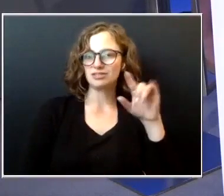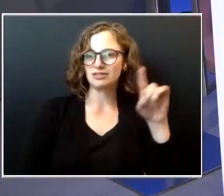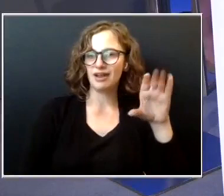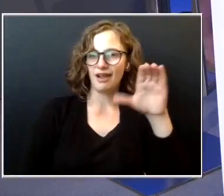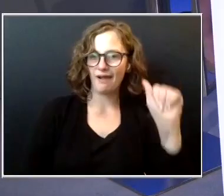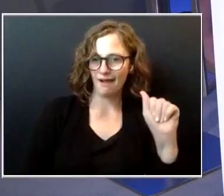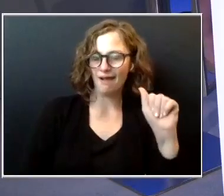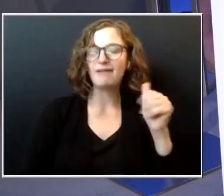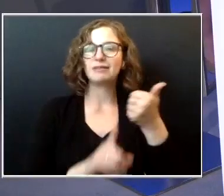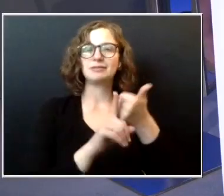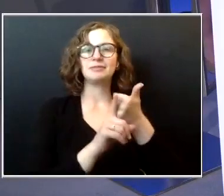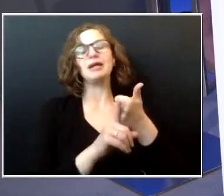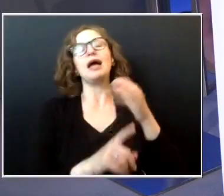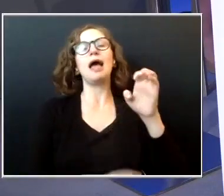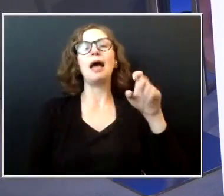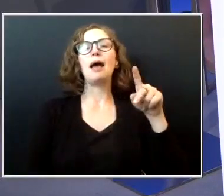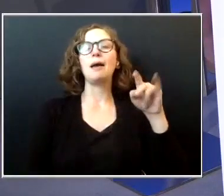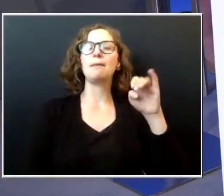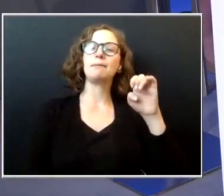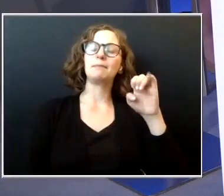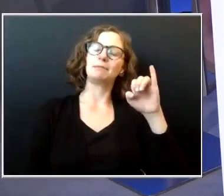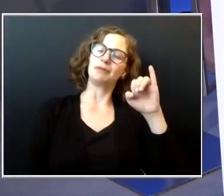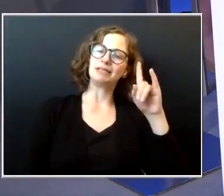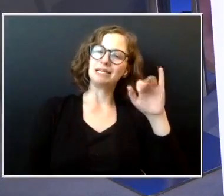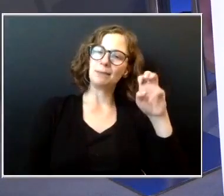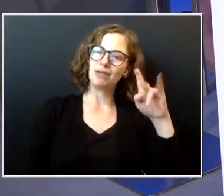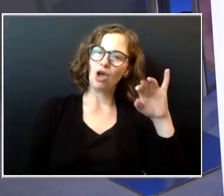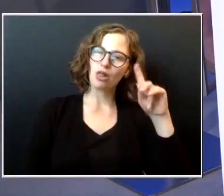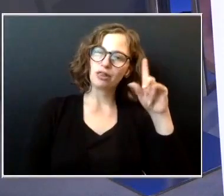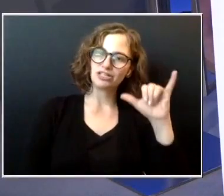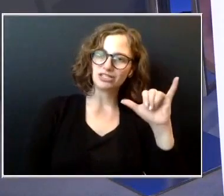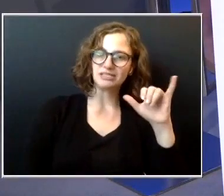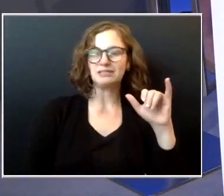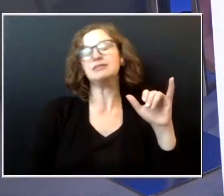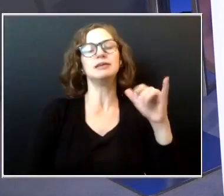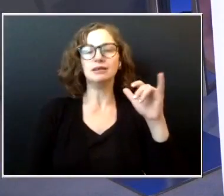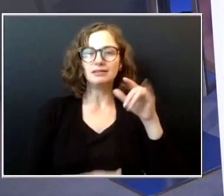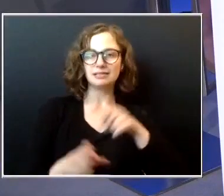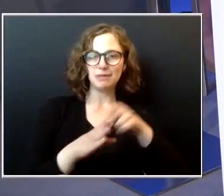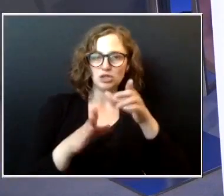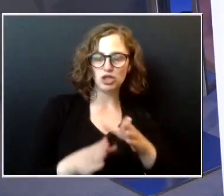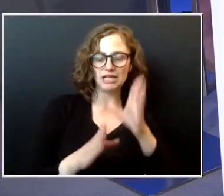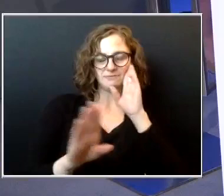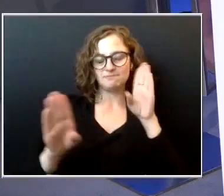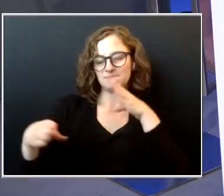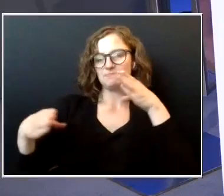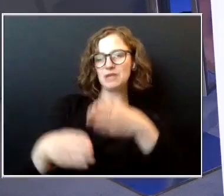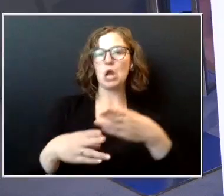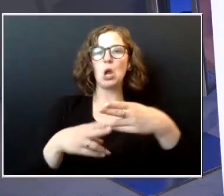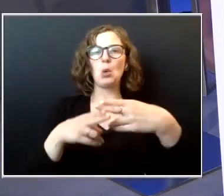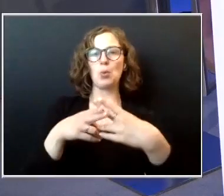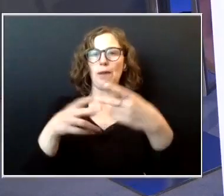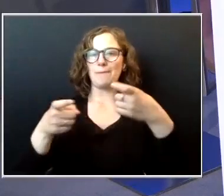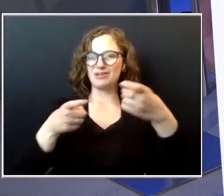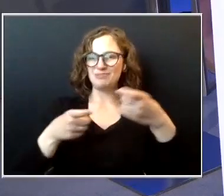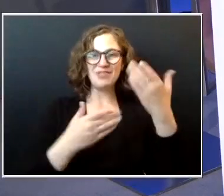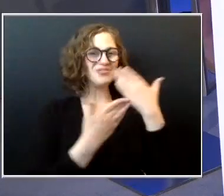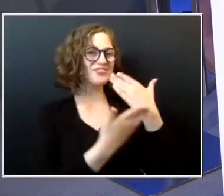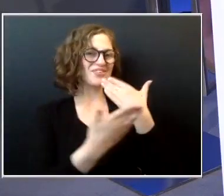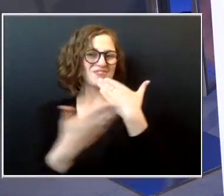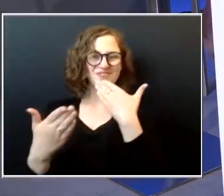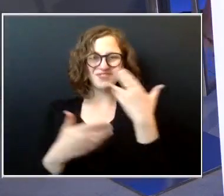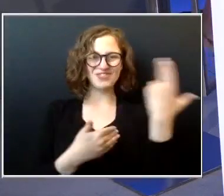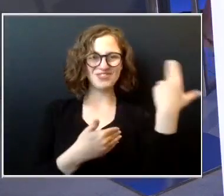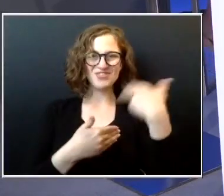Medical Center with a special focus on weight management. So great to have all of you here with us today. Good morning. Good morning. Good morning. Okay,